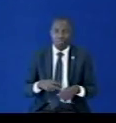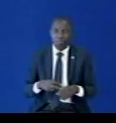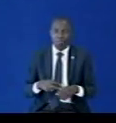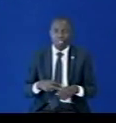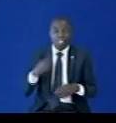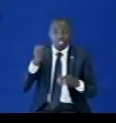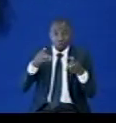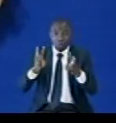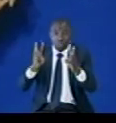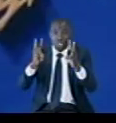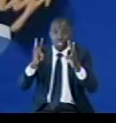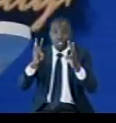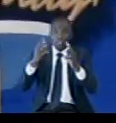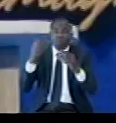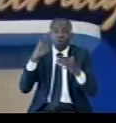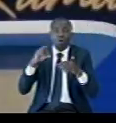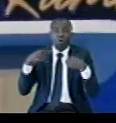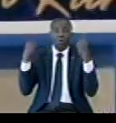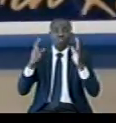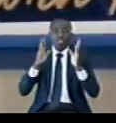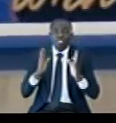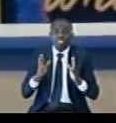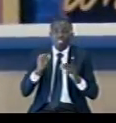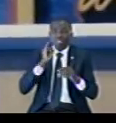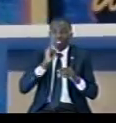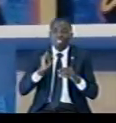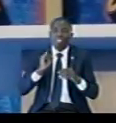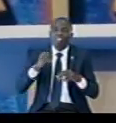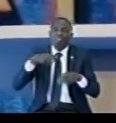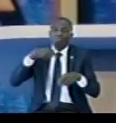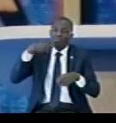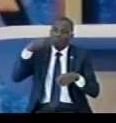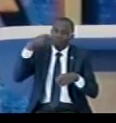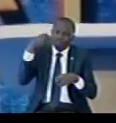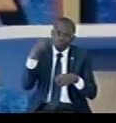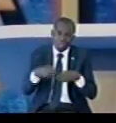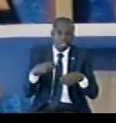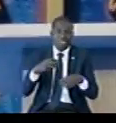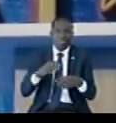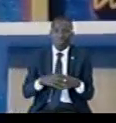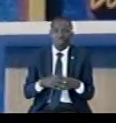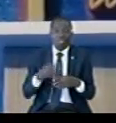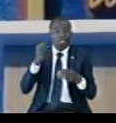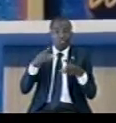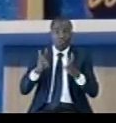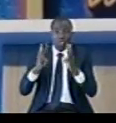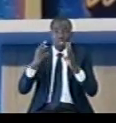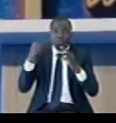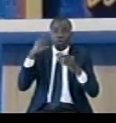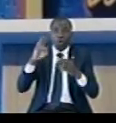The way of transgressors is blocked. The way